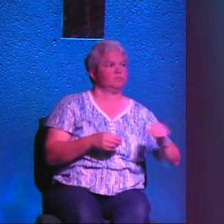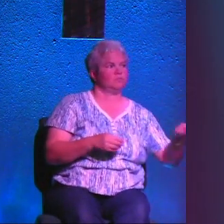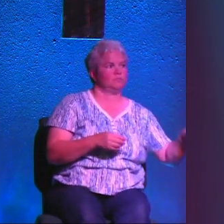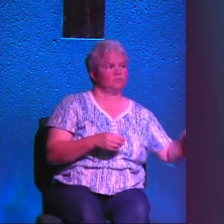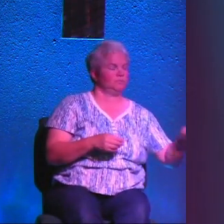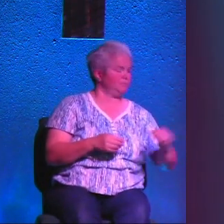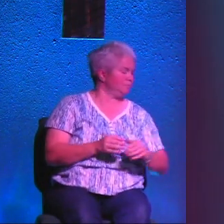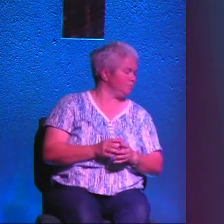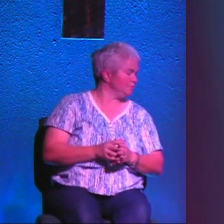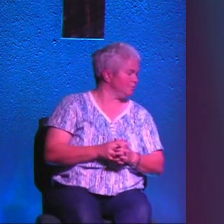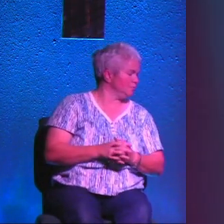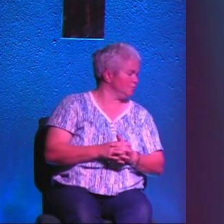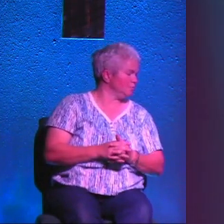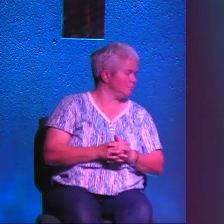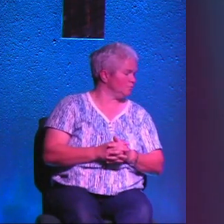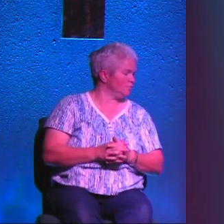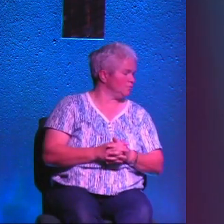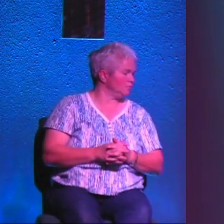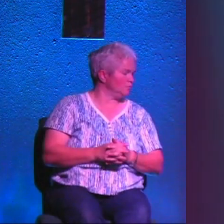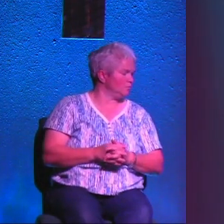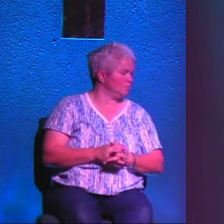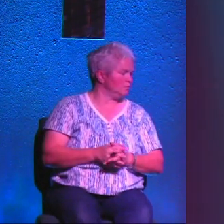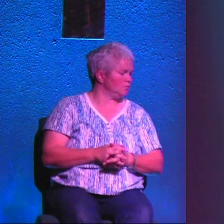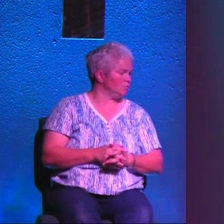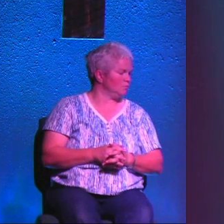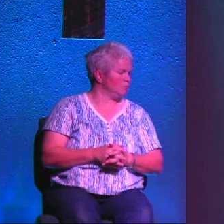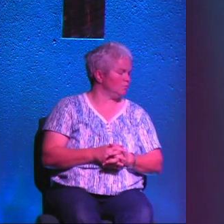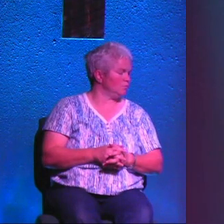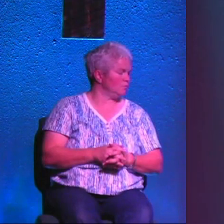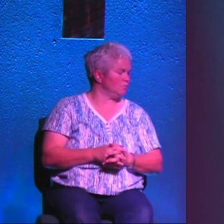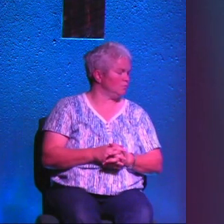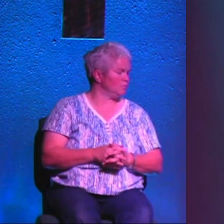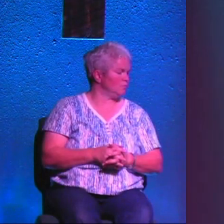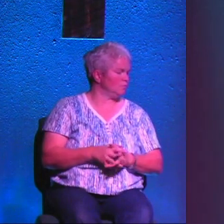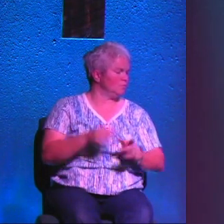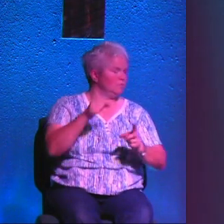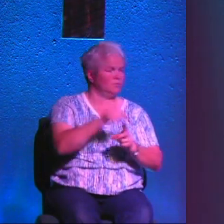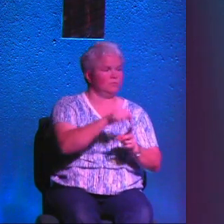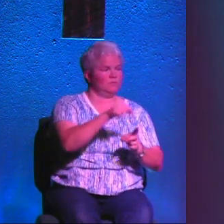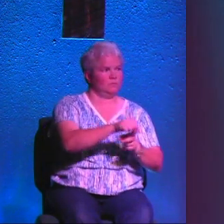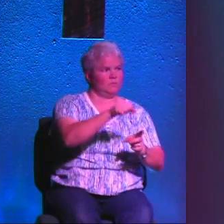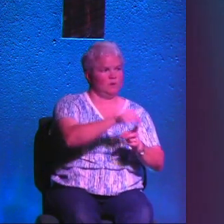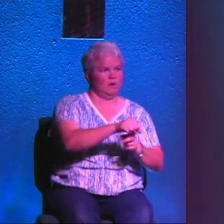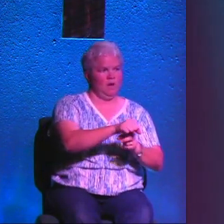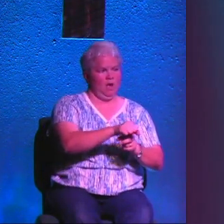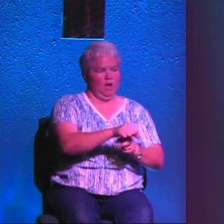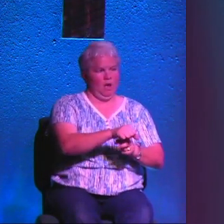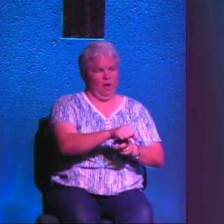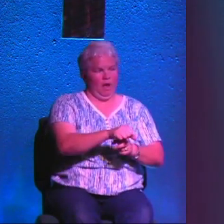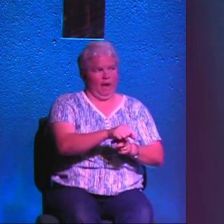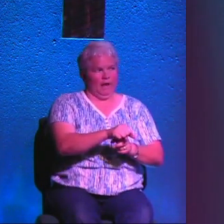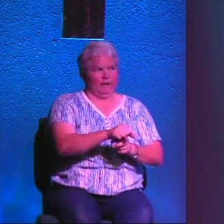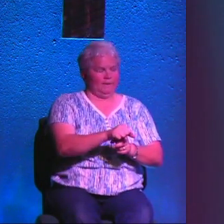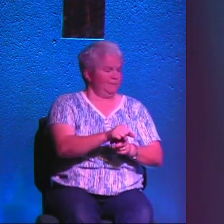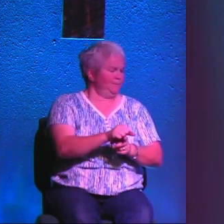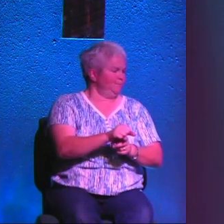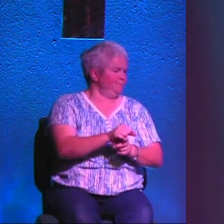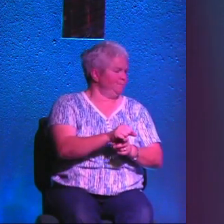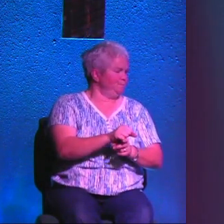Christ for. And it's not by punishing our physical body